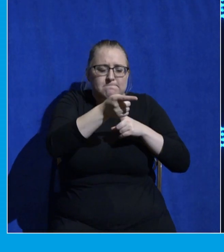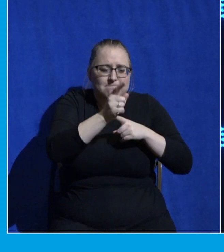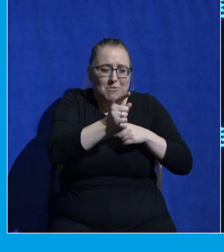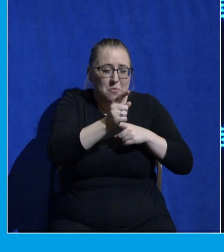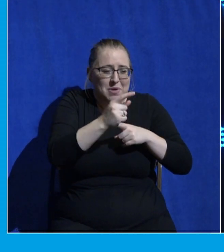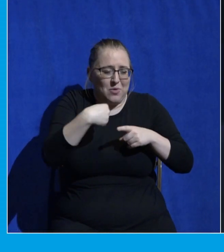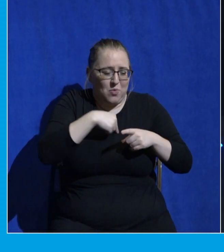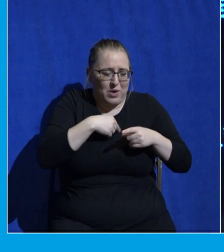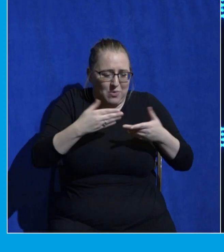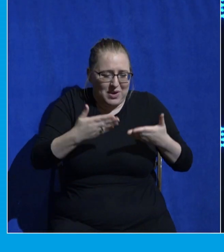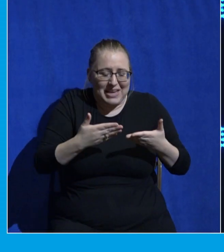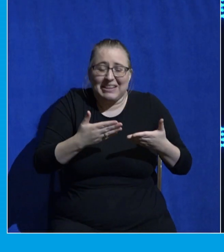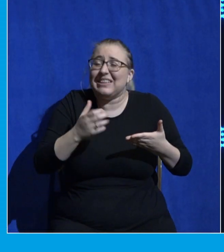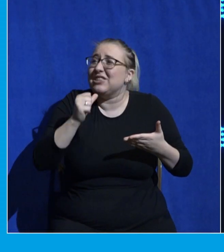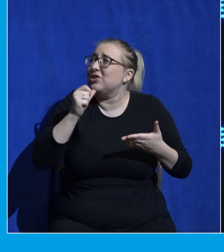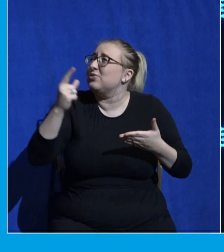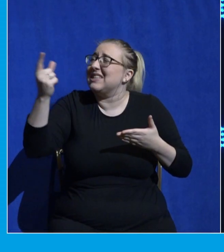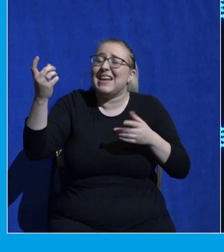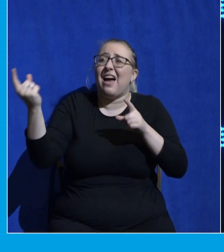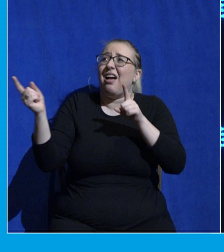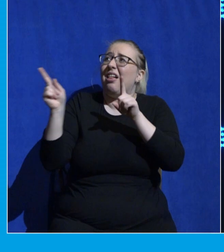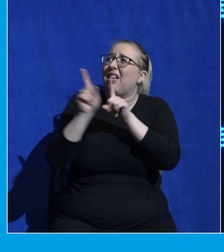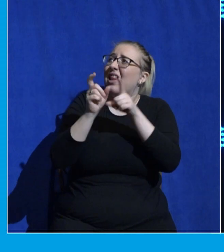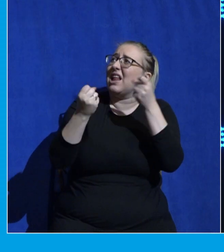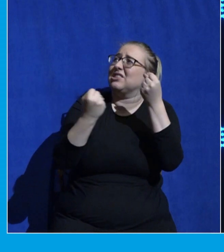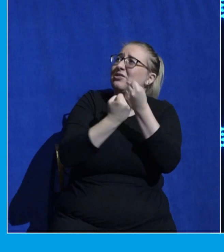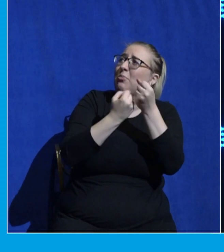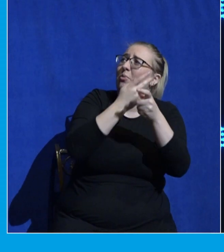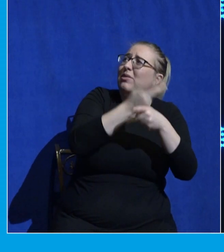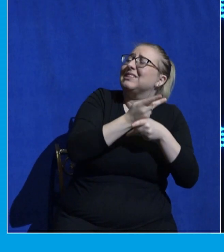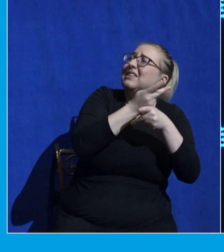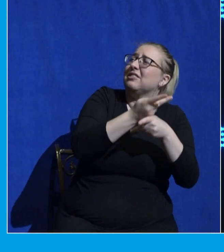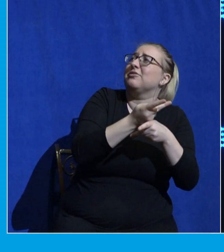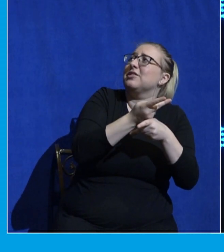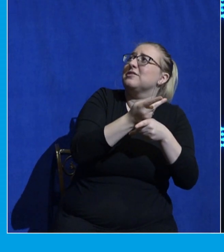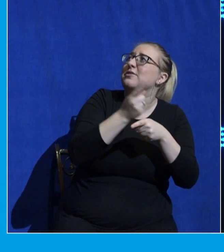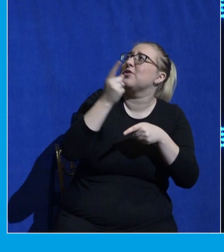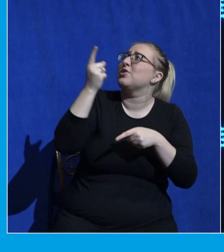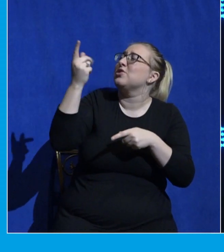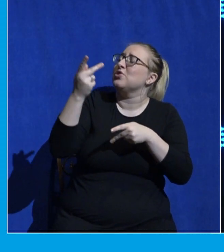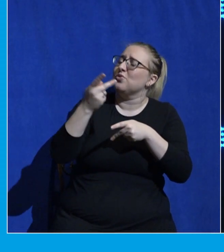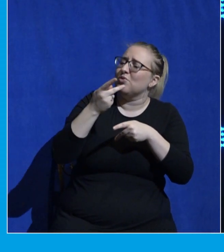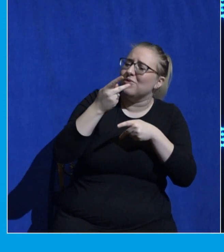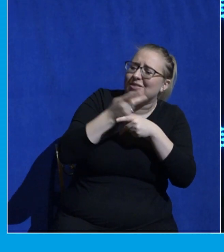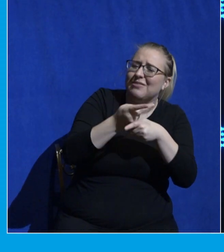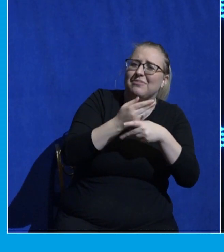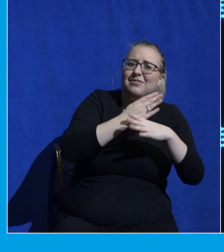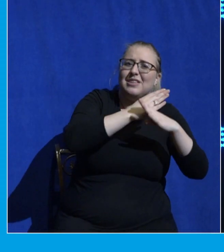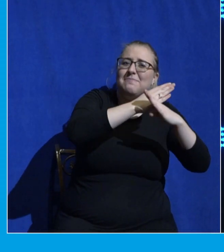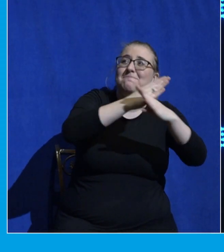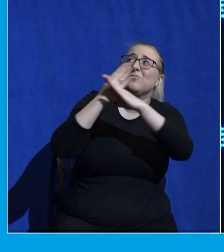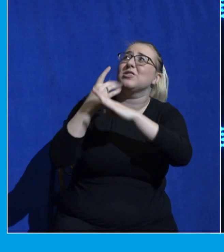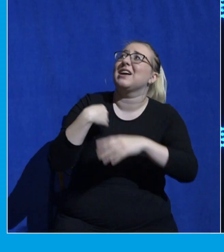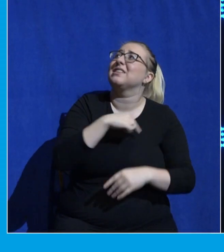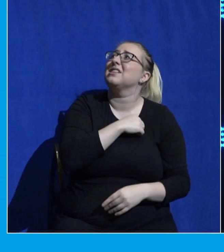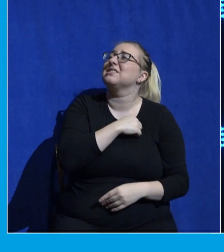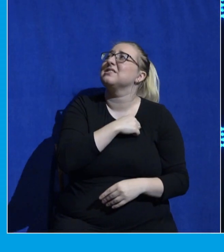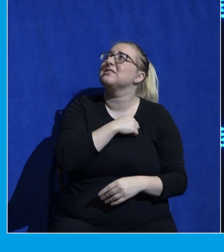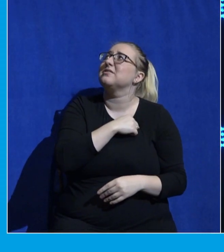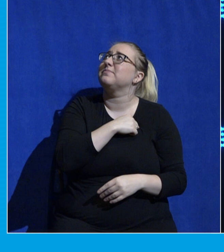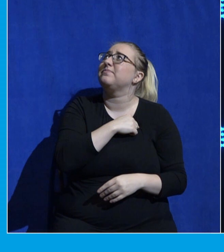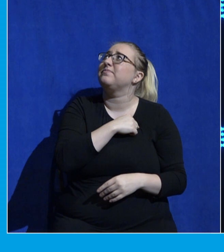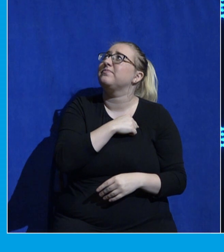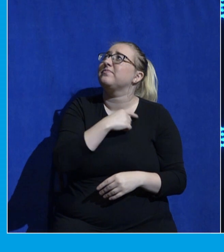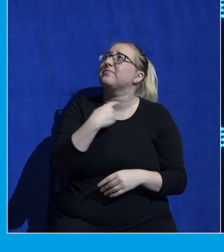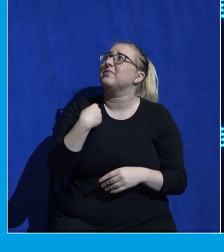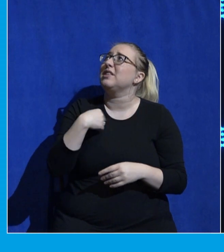existence that you did not hold us fast. You are a keeper. You are a guard. You are a protector. Father, may we